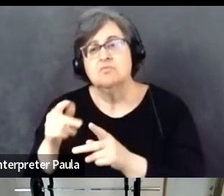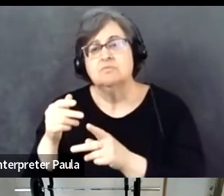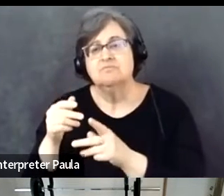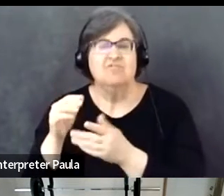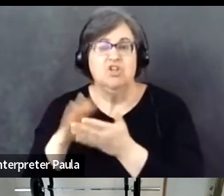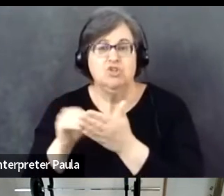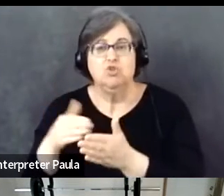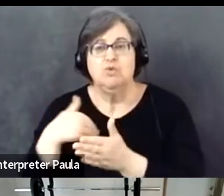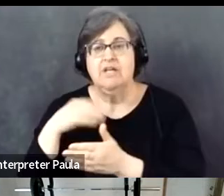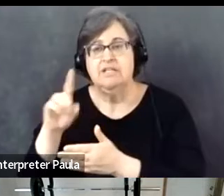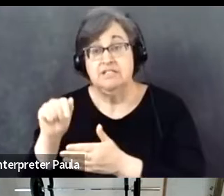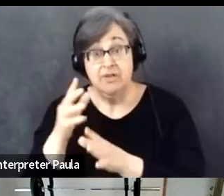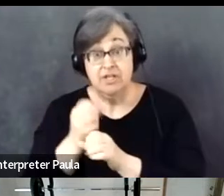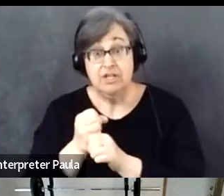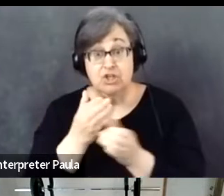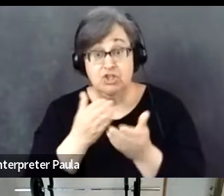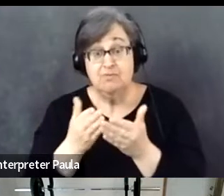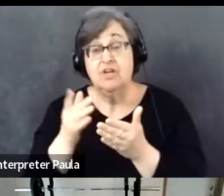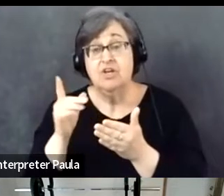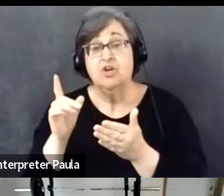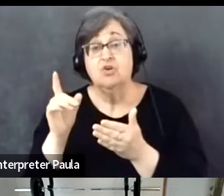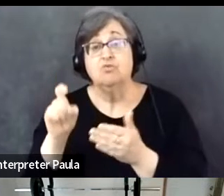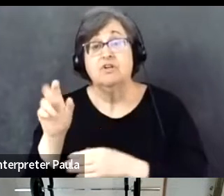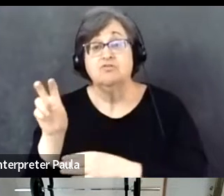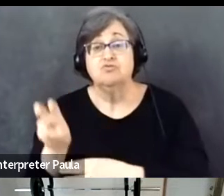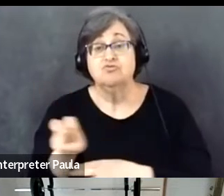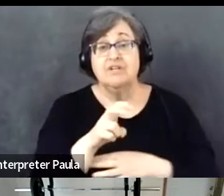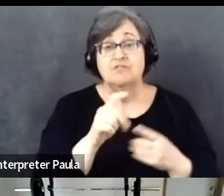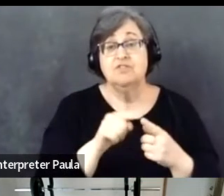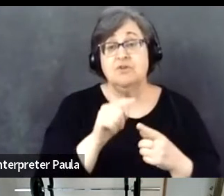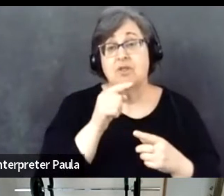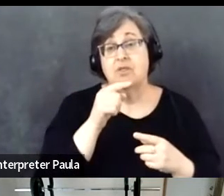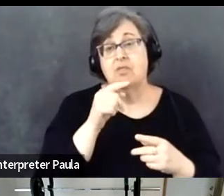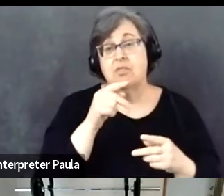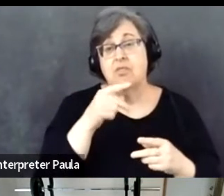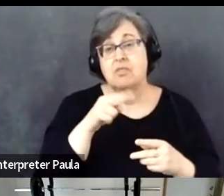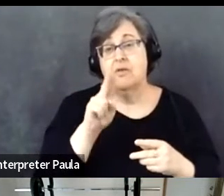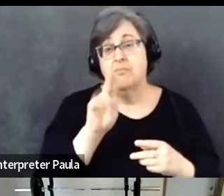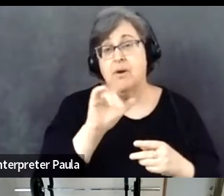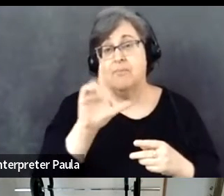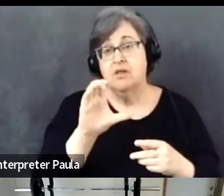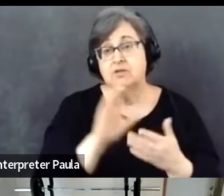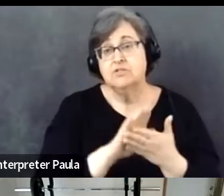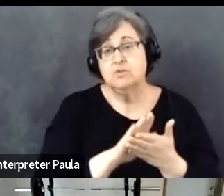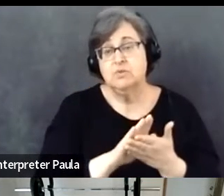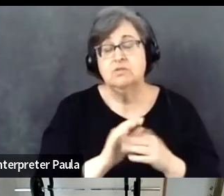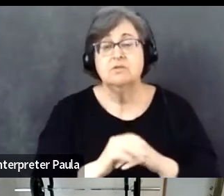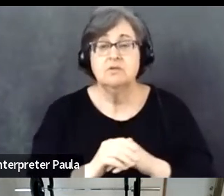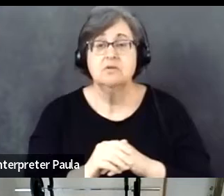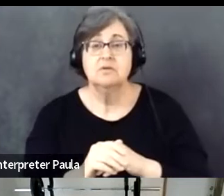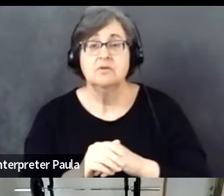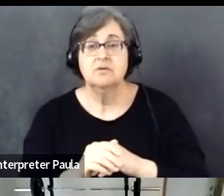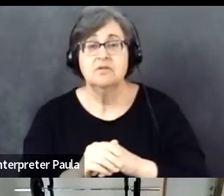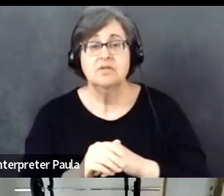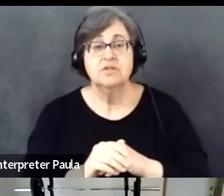get those services, they would have to have their child go to the public school. And so just really working on that. And what